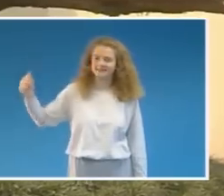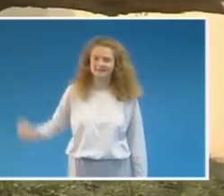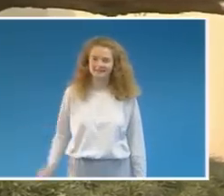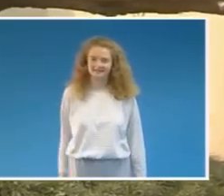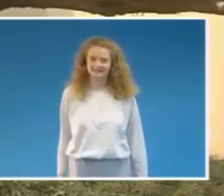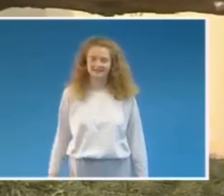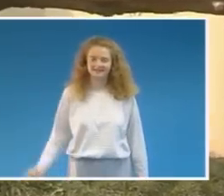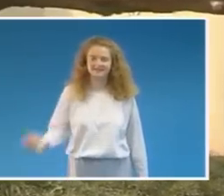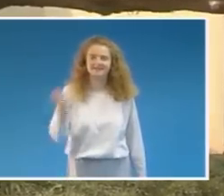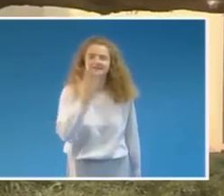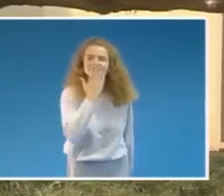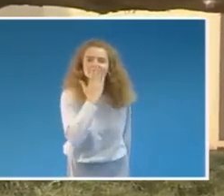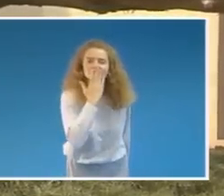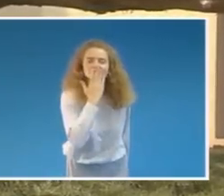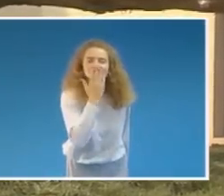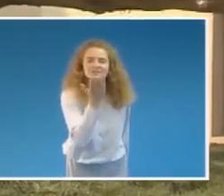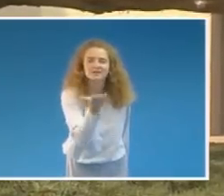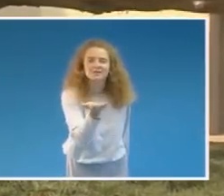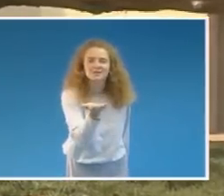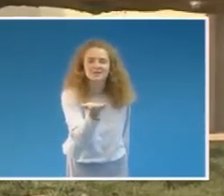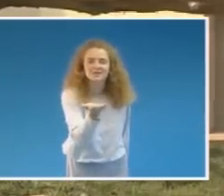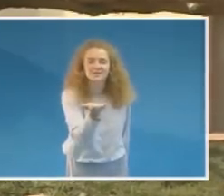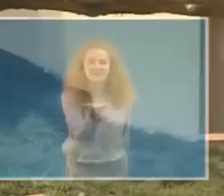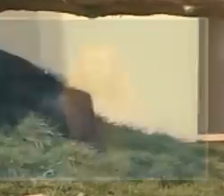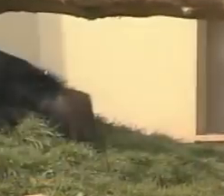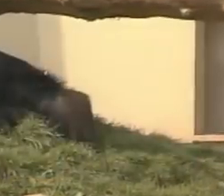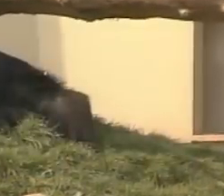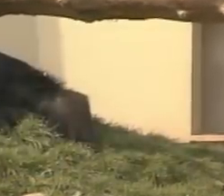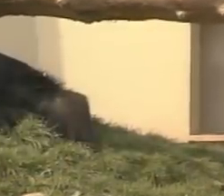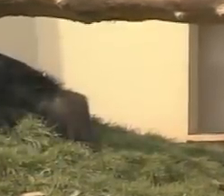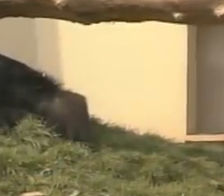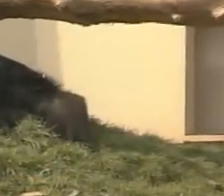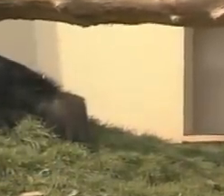light. Teddy bear, say good night.